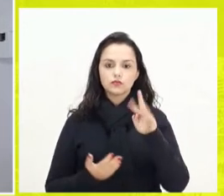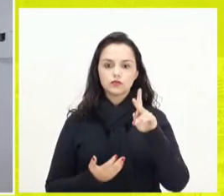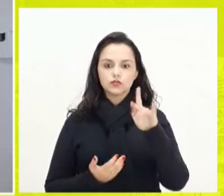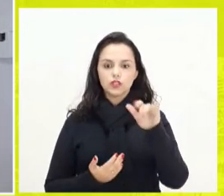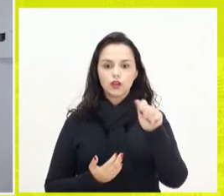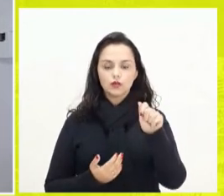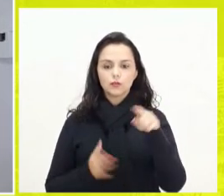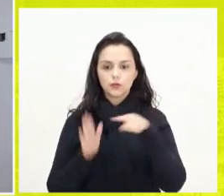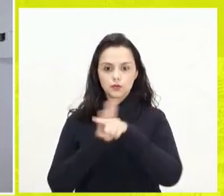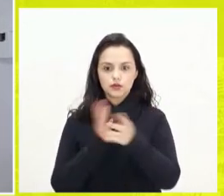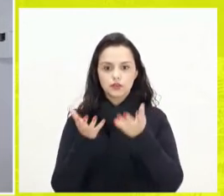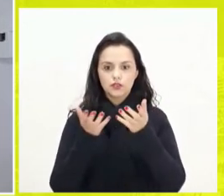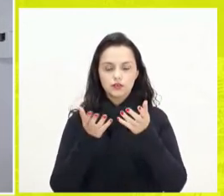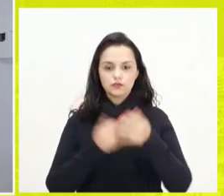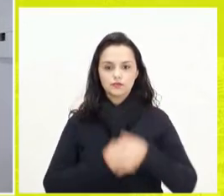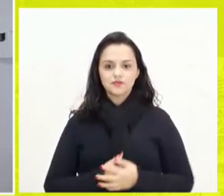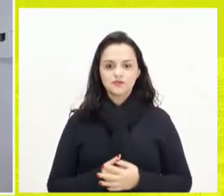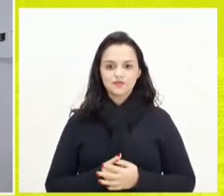well